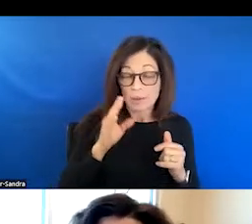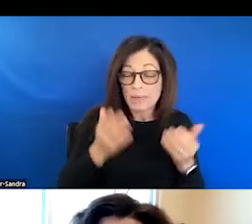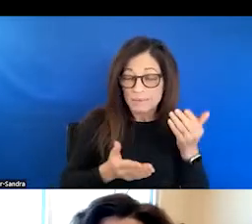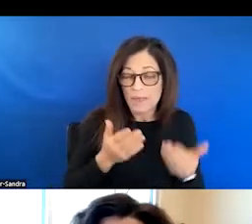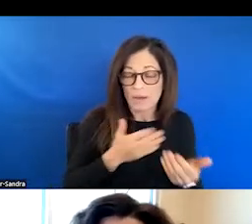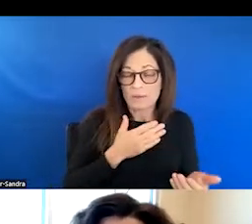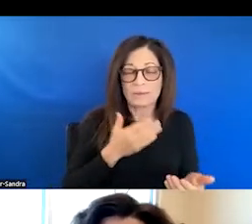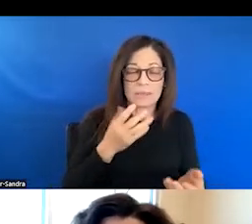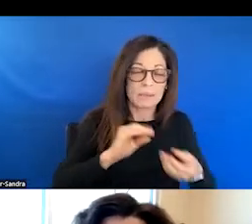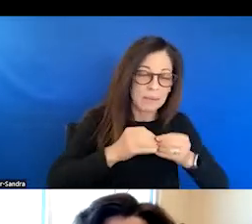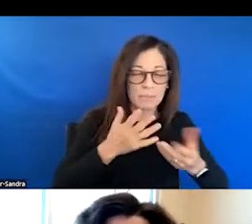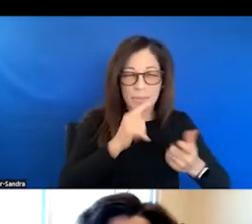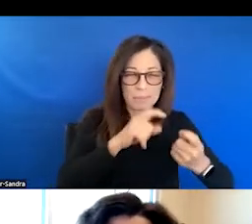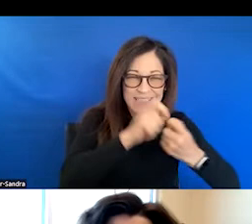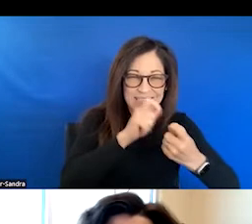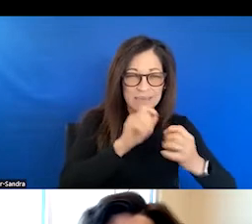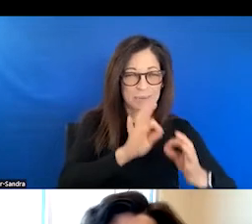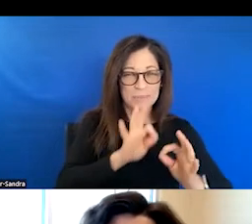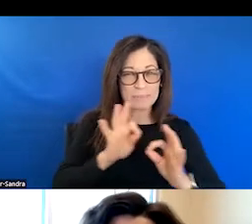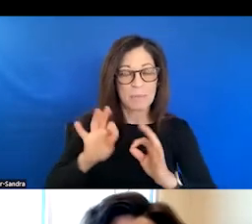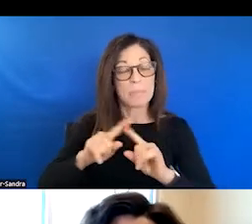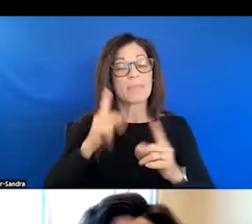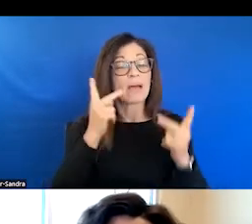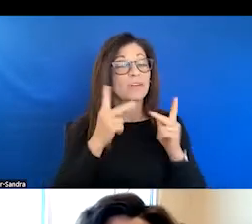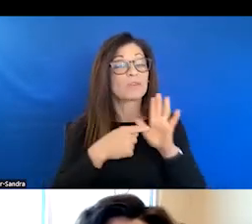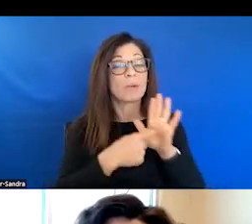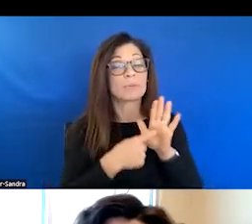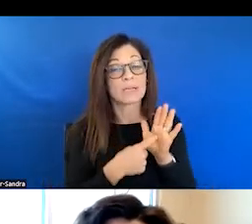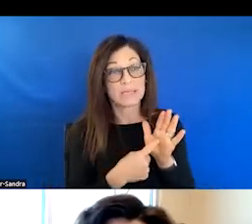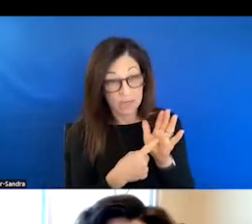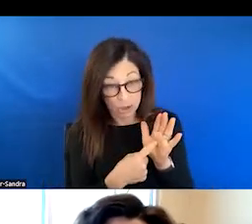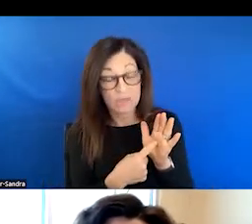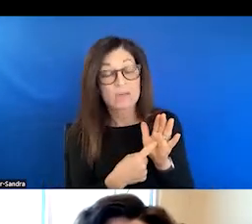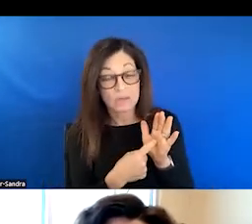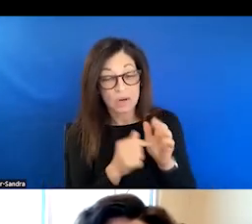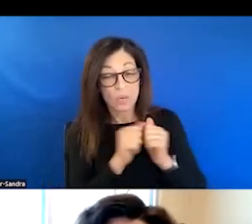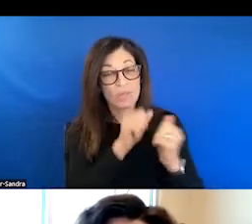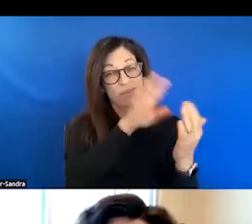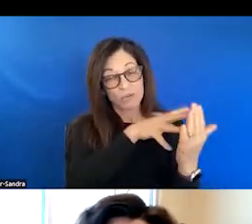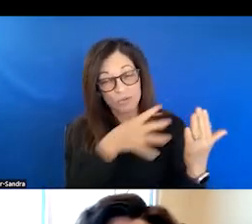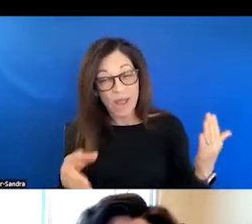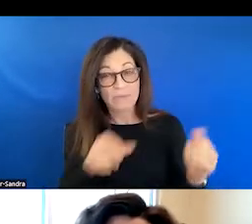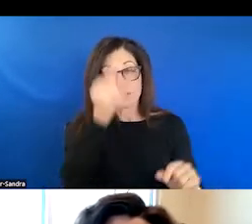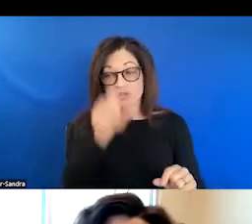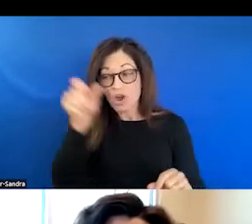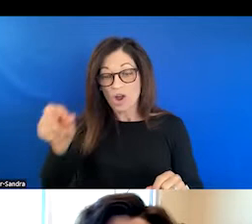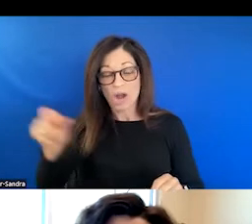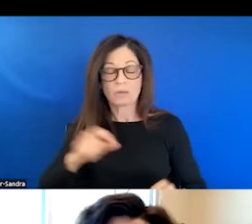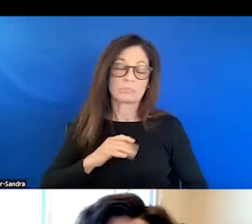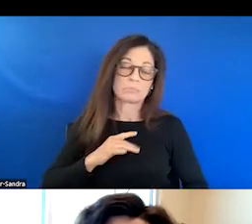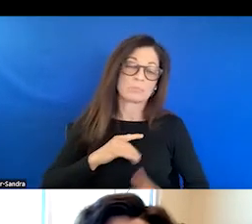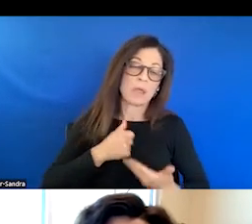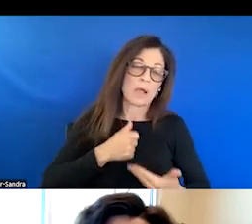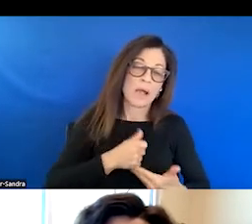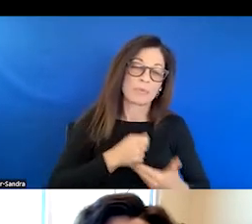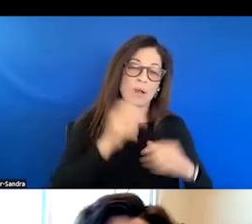be precise, the visual representation with the graphs and the charts really help paint a